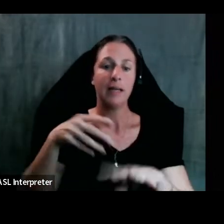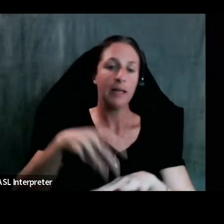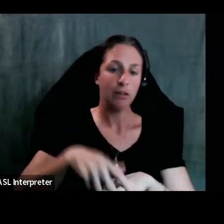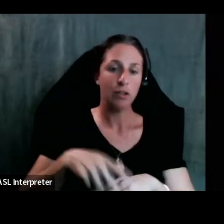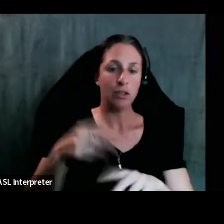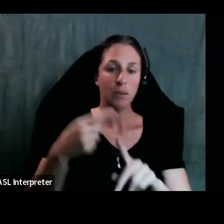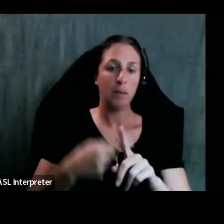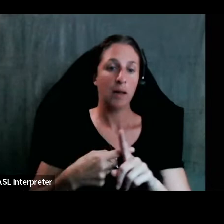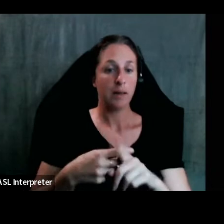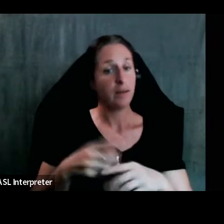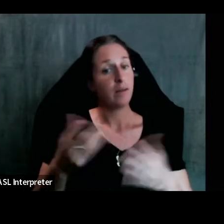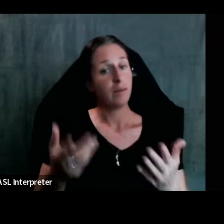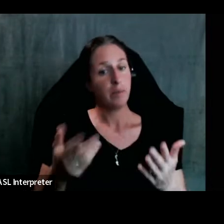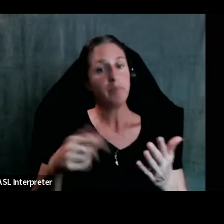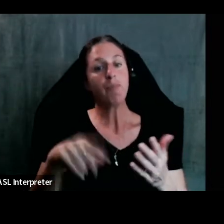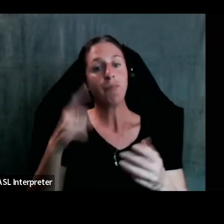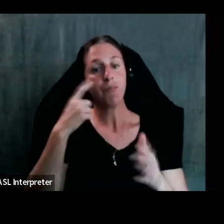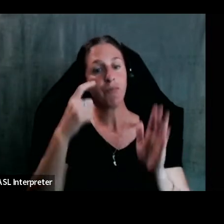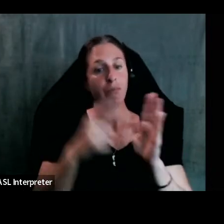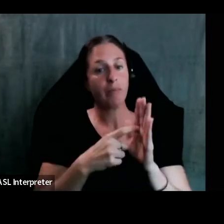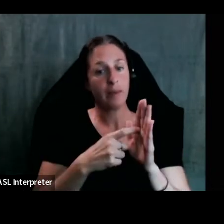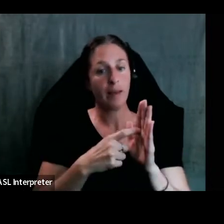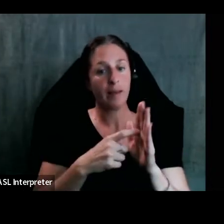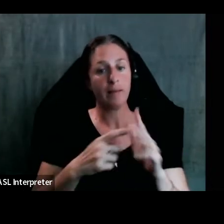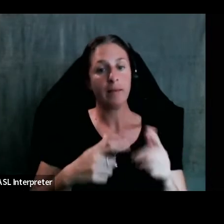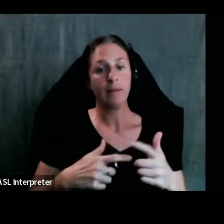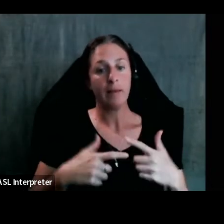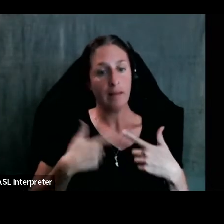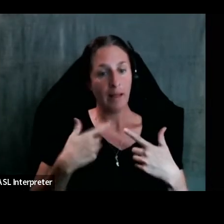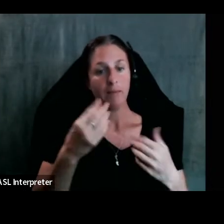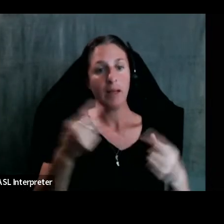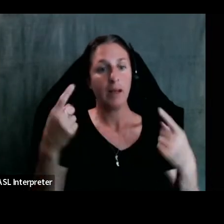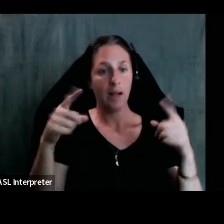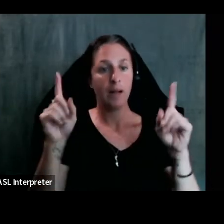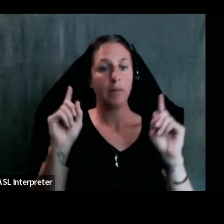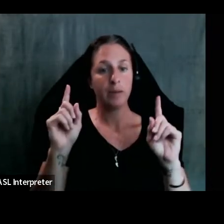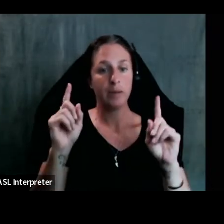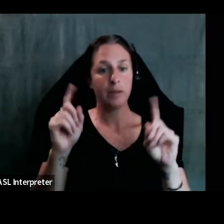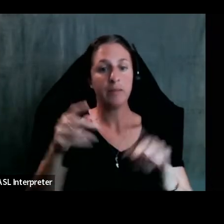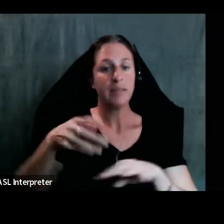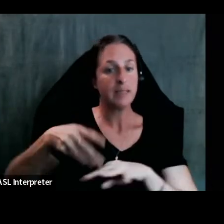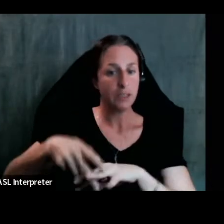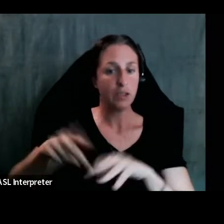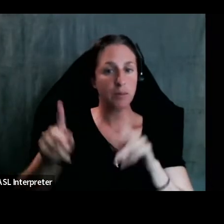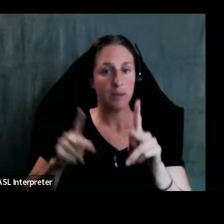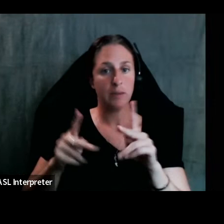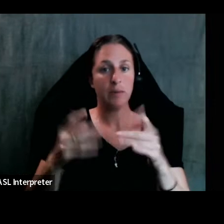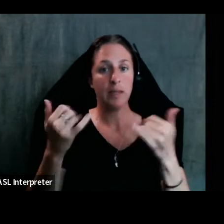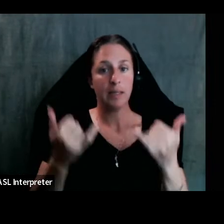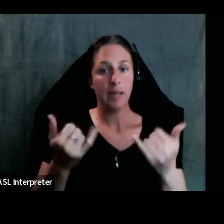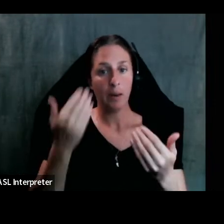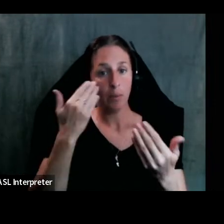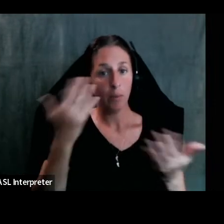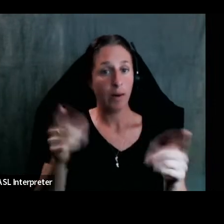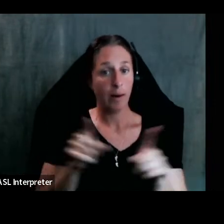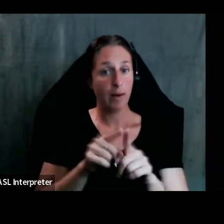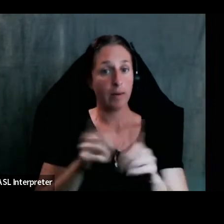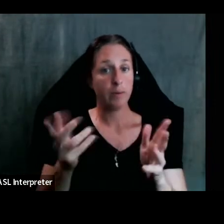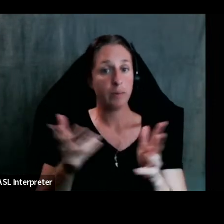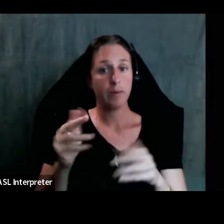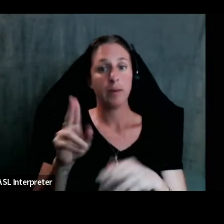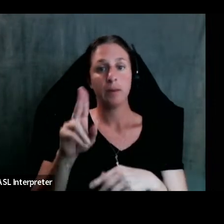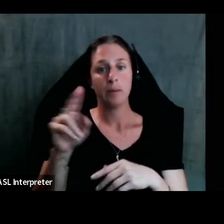American Heritage Month recognizes the lives and accomplishments of the indigenous peoples of what is now known as the United